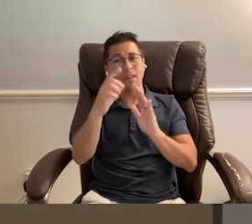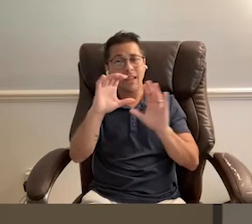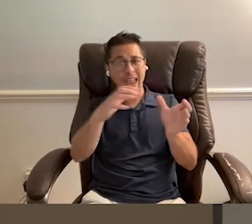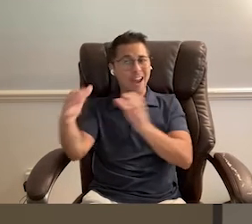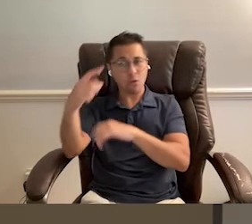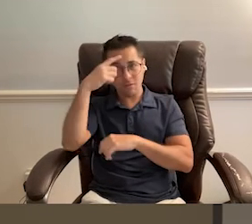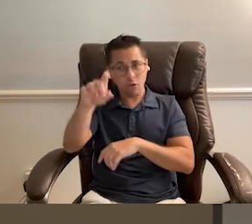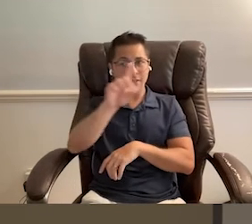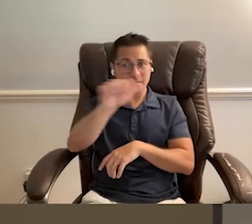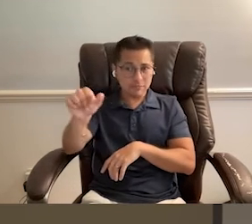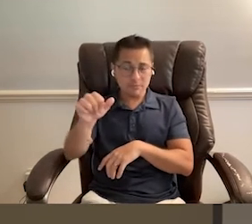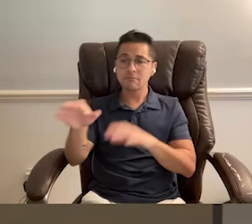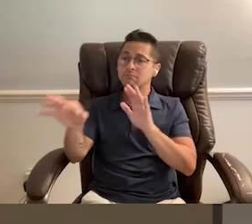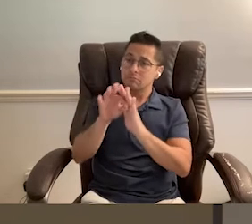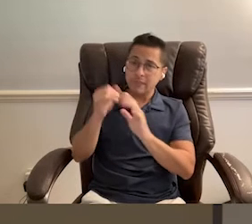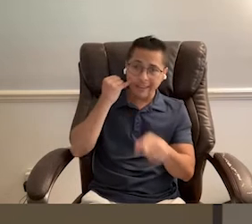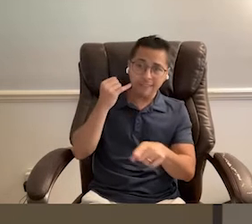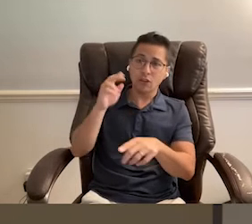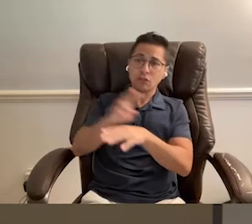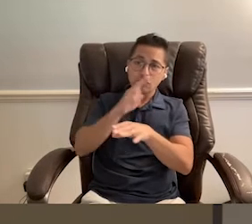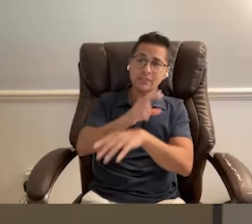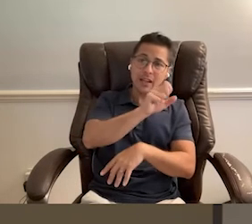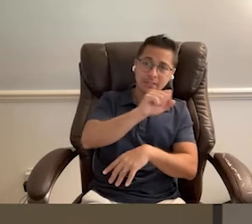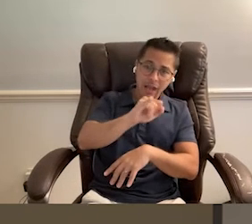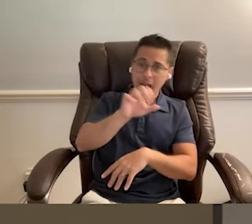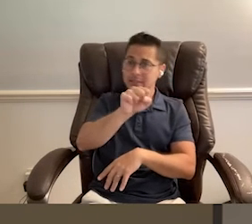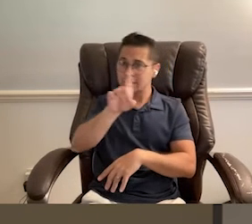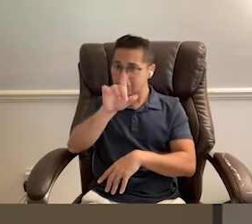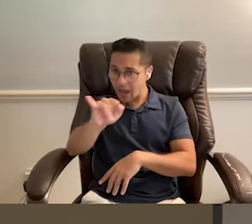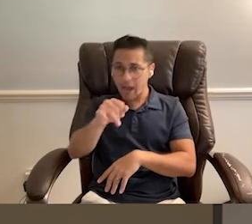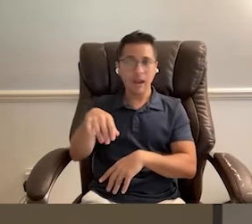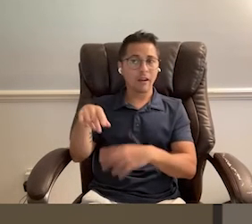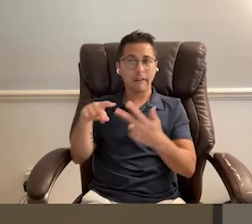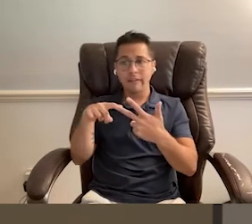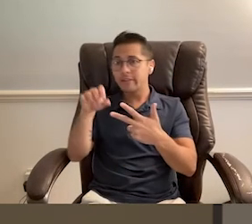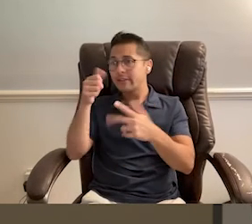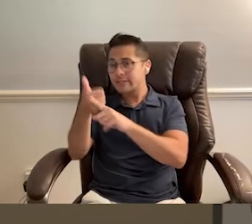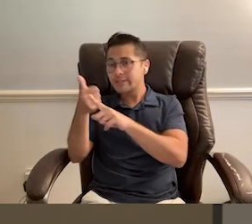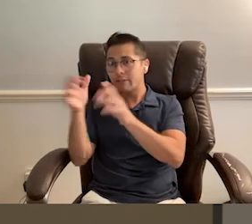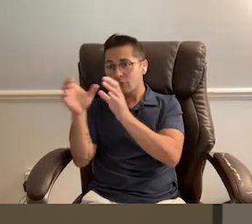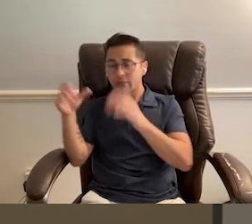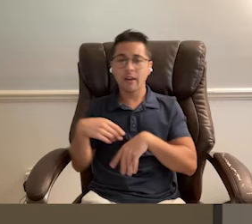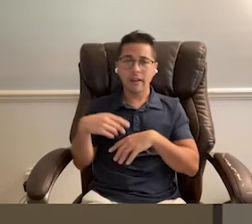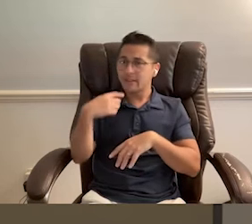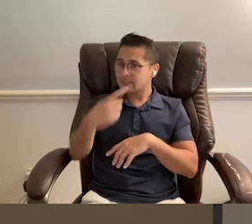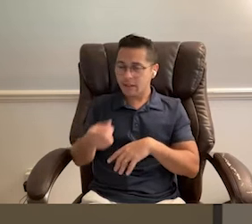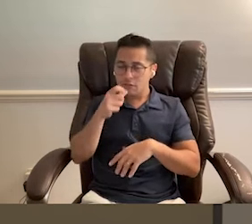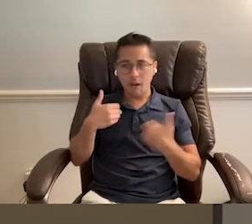if they're on SSI, SSDI, or they're self-certifying, attest that you don't have any other ABLE accounts, and